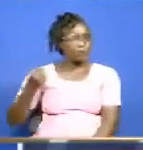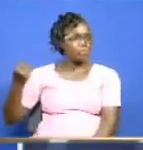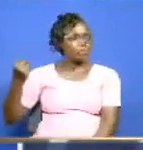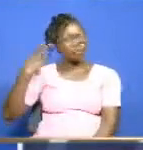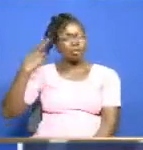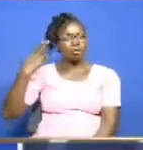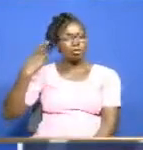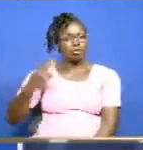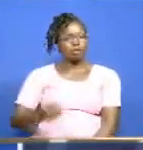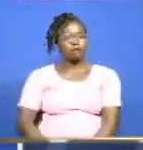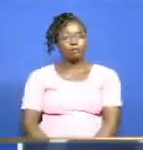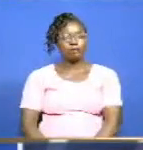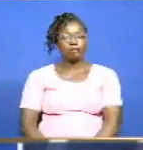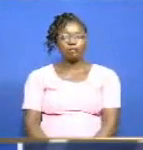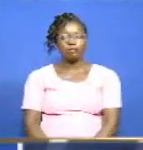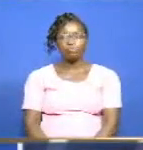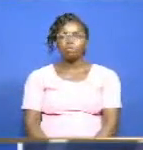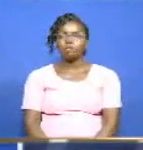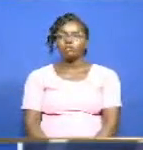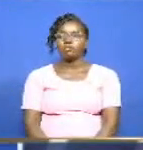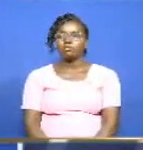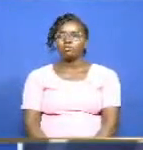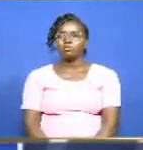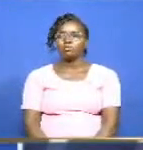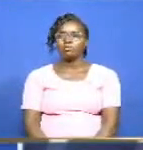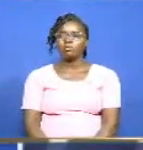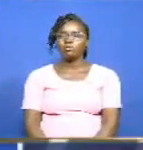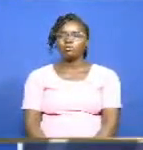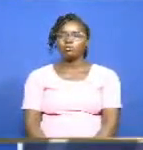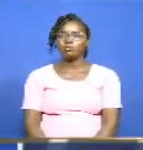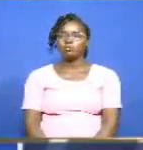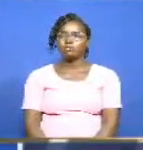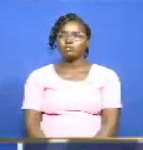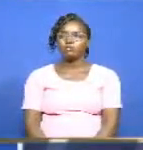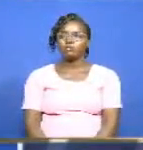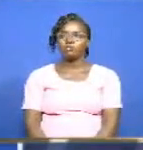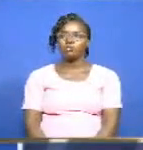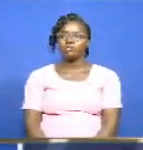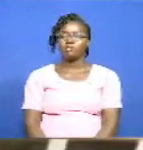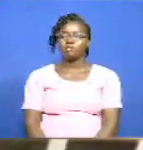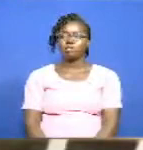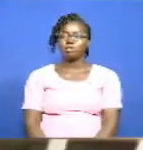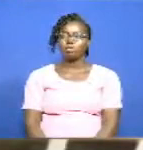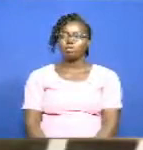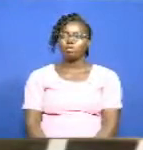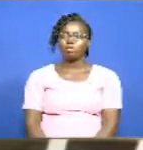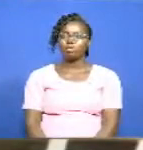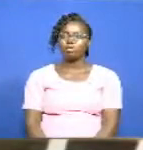Channel One News from Oloolua, Ngong, Kajiado County, I'm Ruth Wamboi.